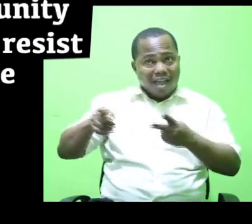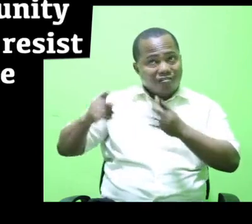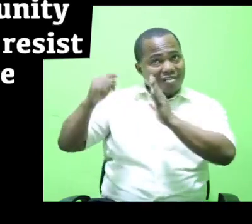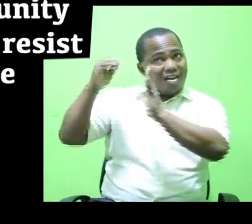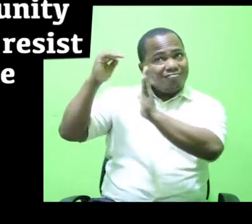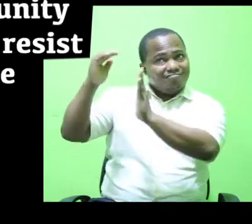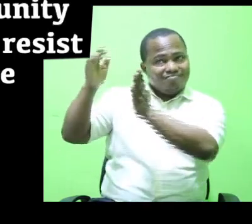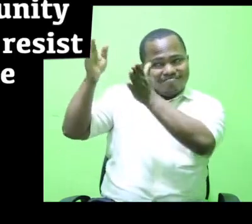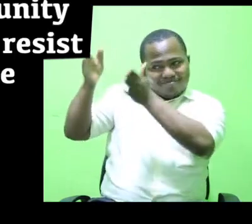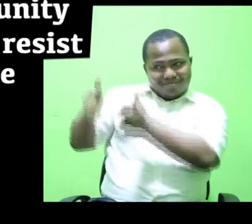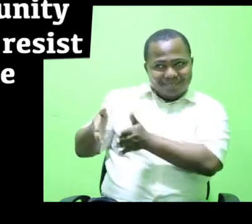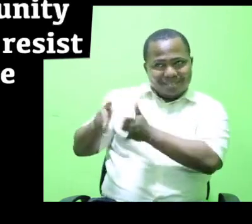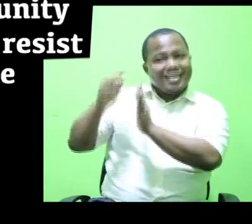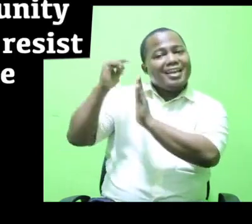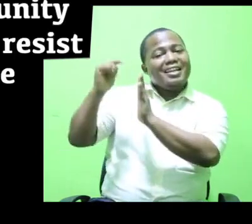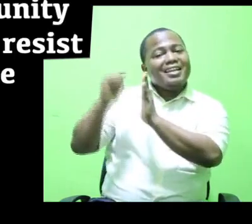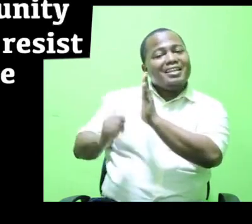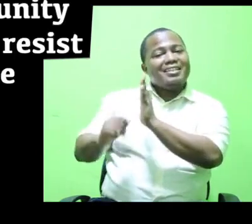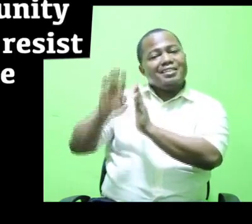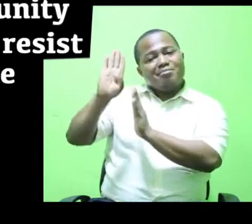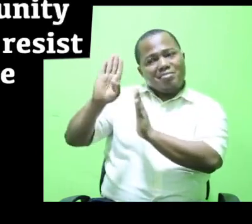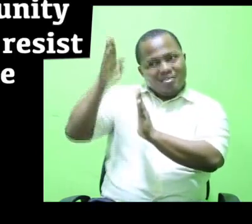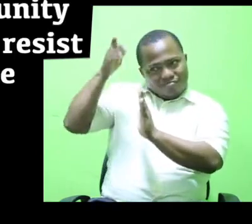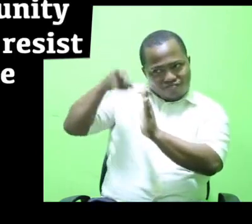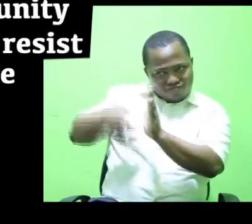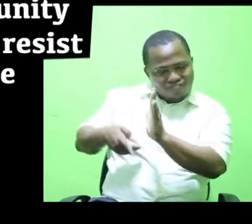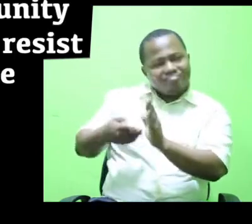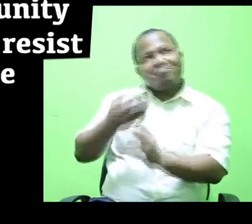the items in list B.